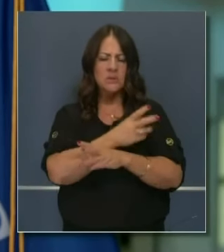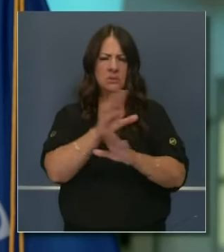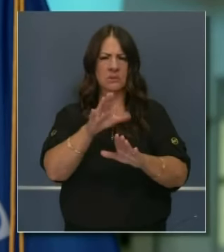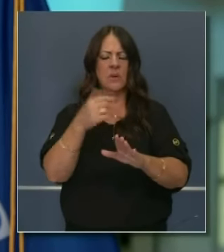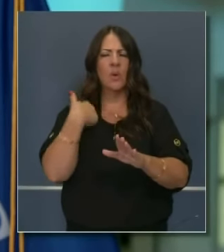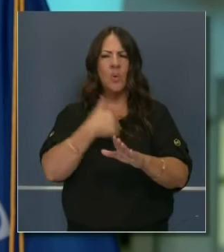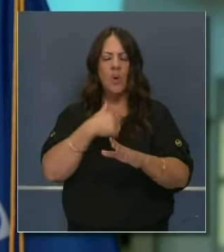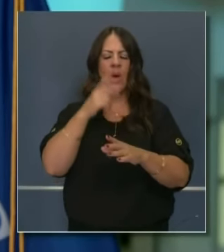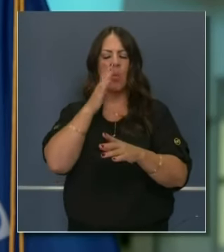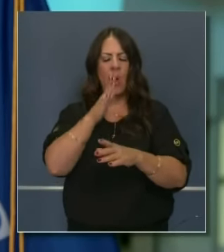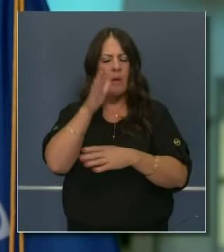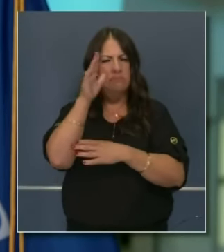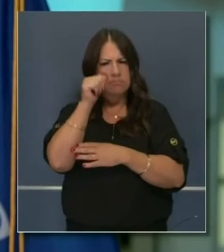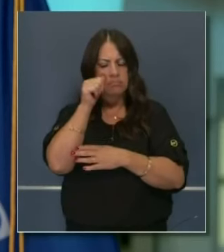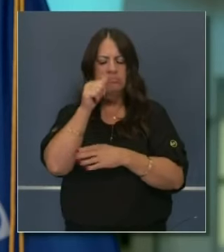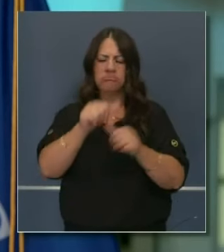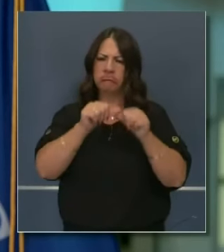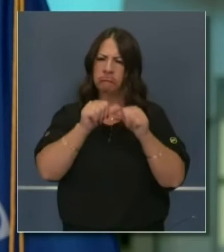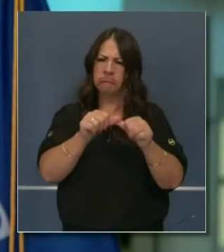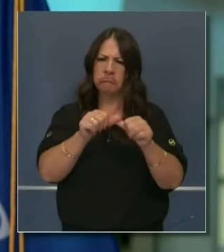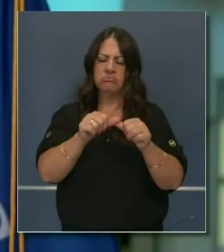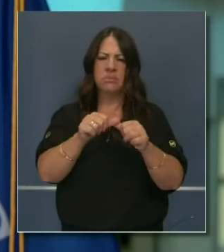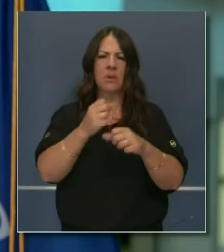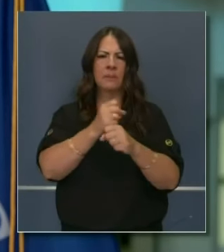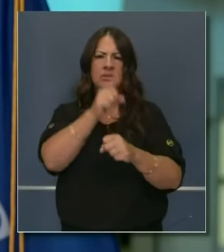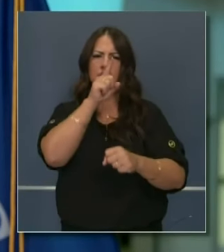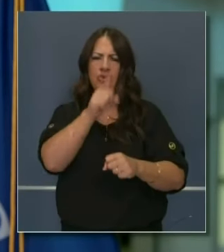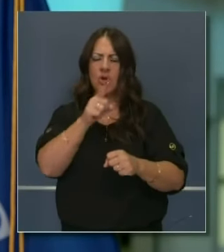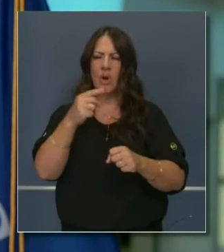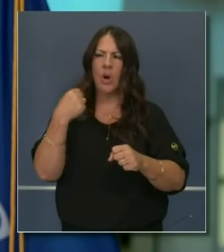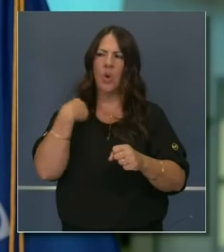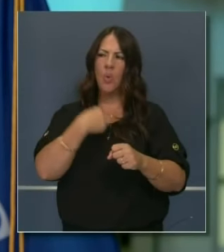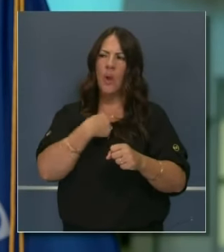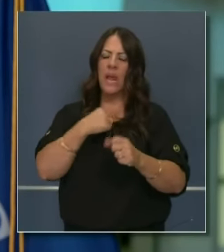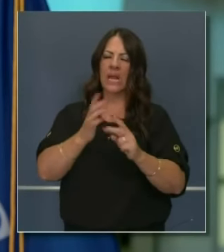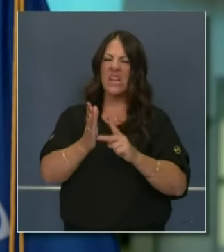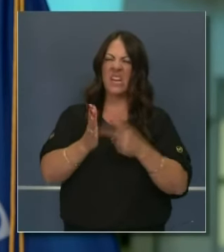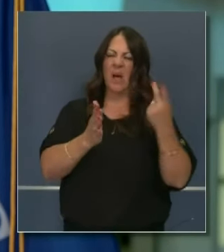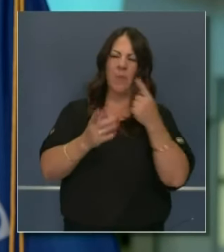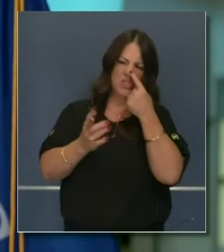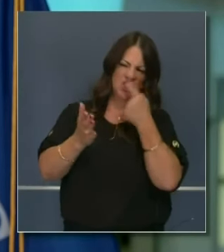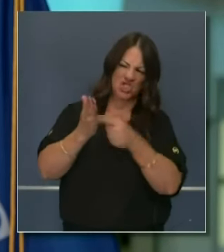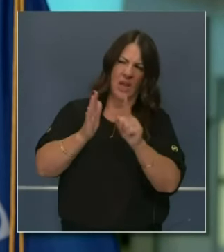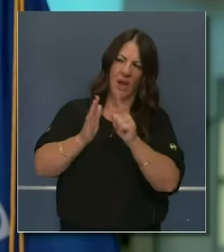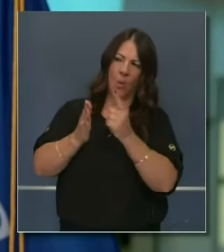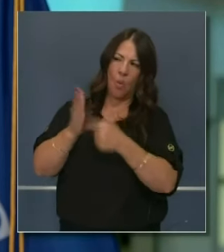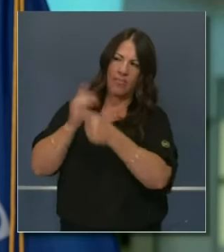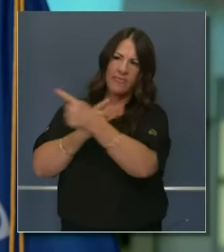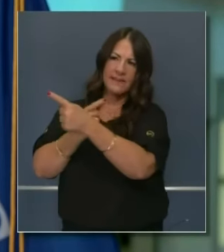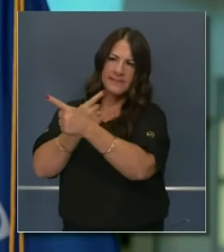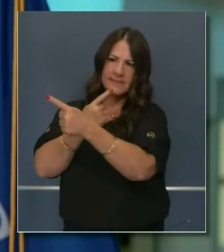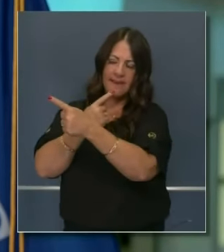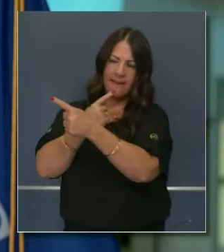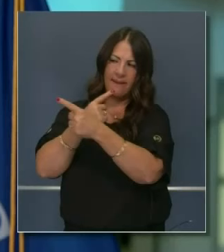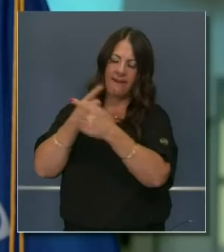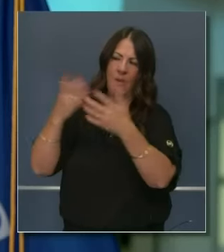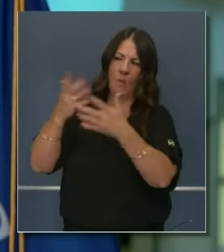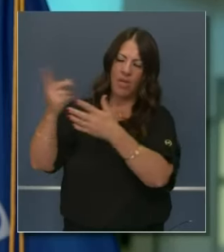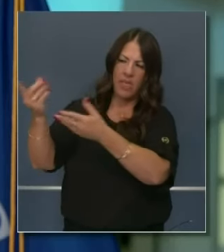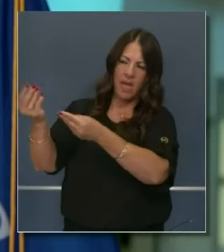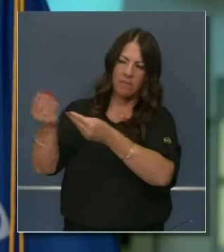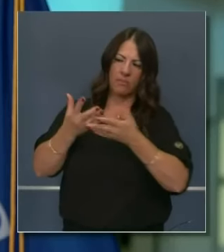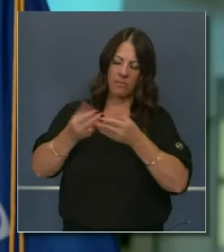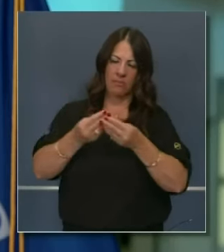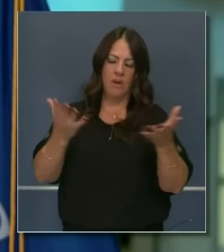our vigilance to have a second set of eyes on the things that are being asserted and the information that's being provided.